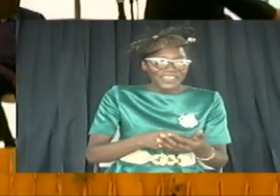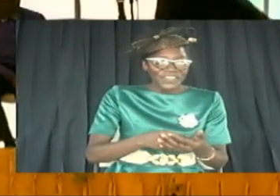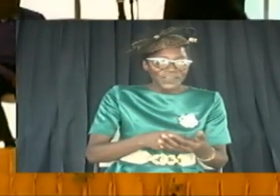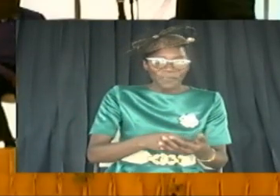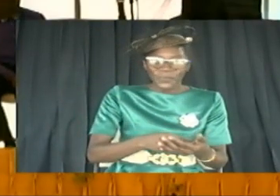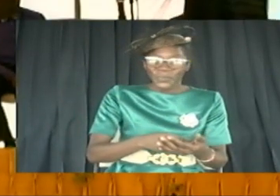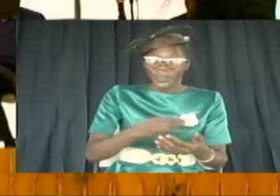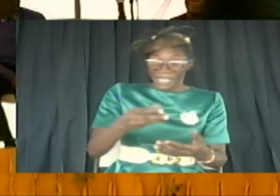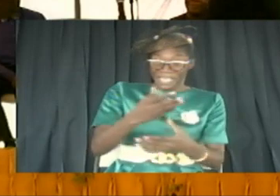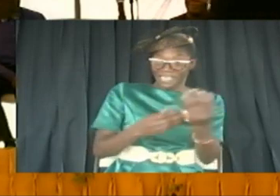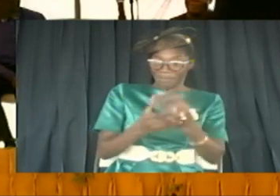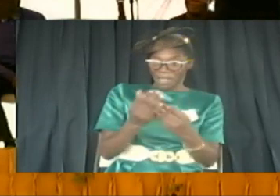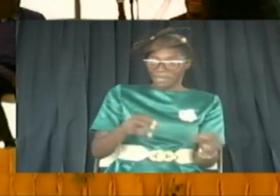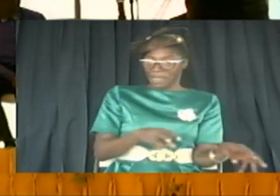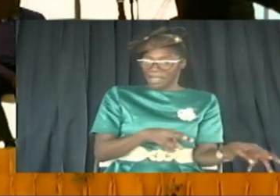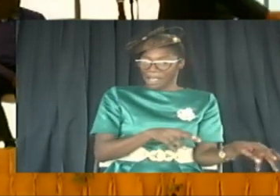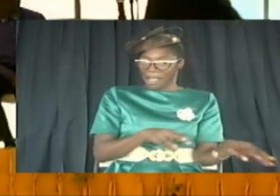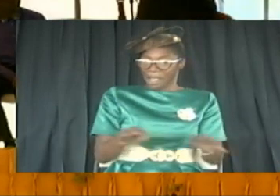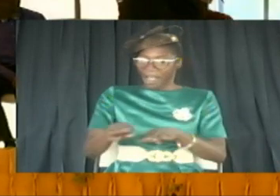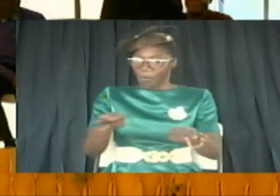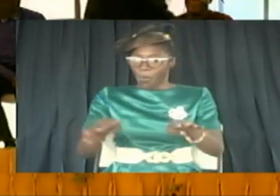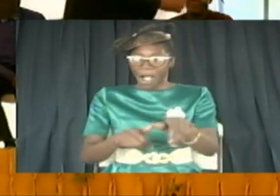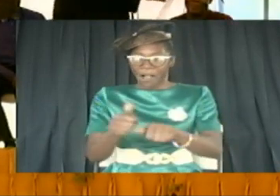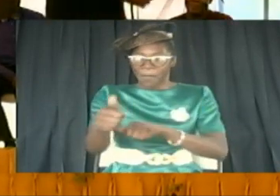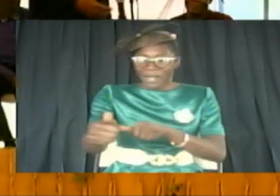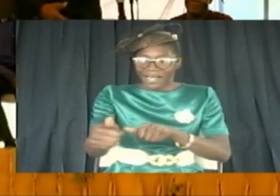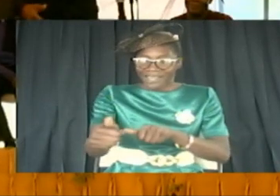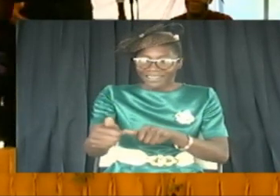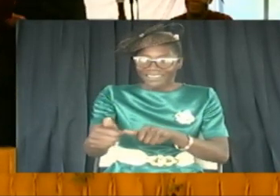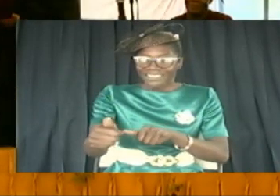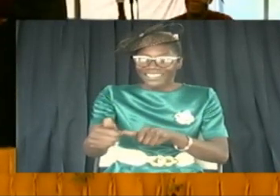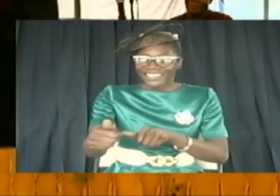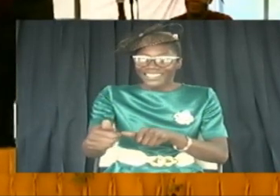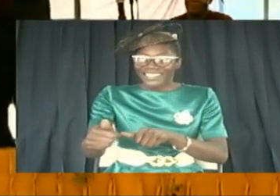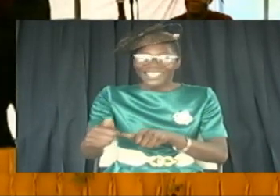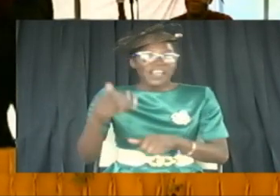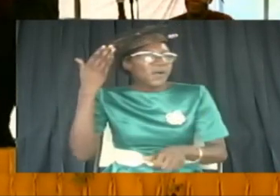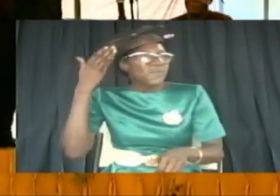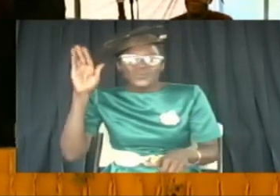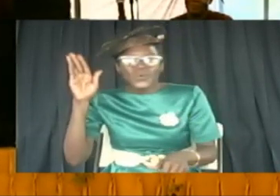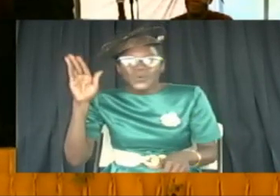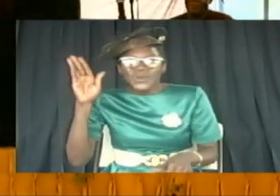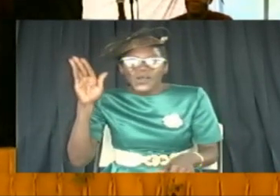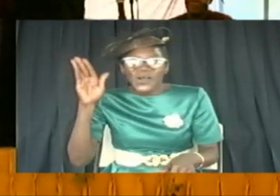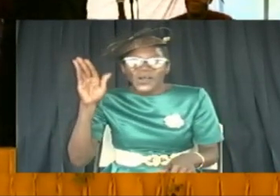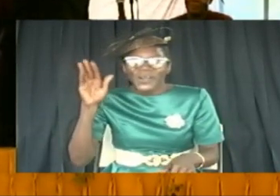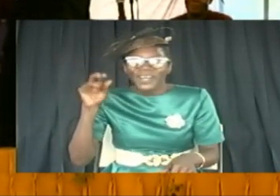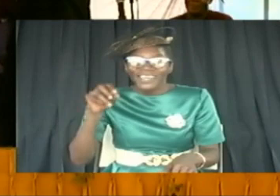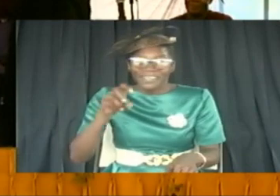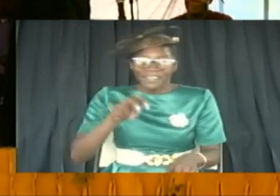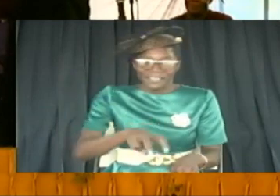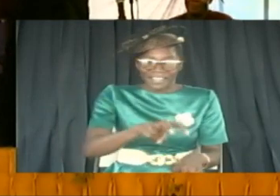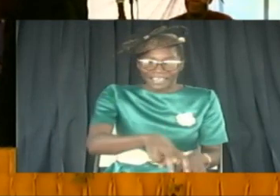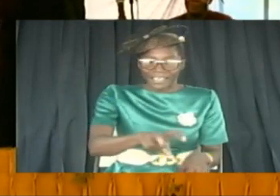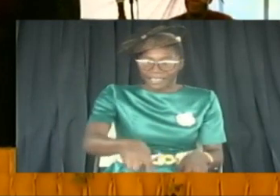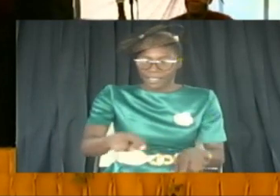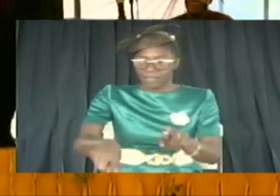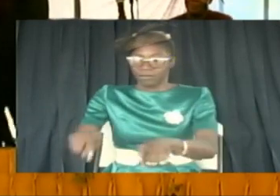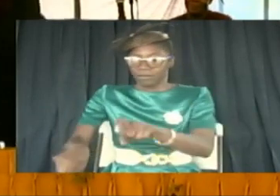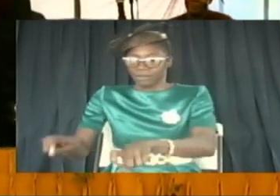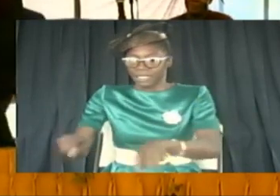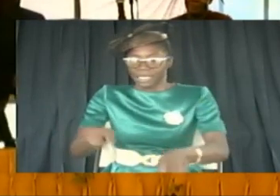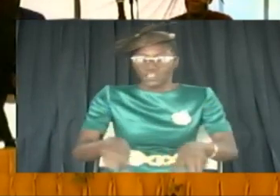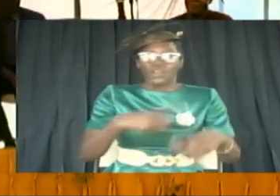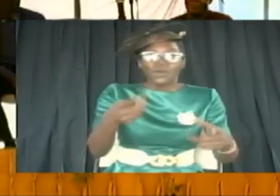everybody else. I don't know her. Is a cashier going to one of the empty